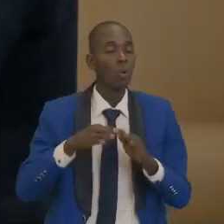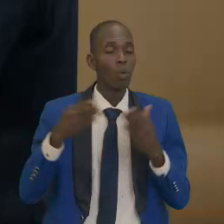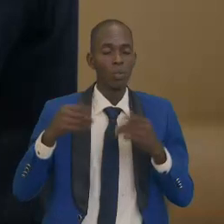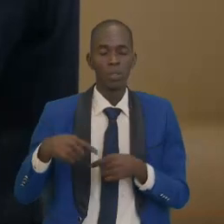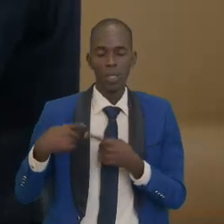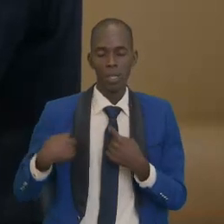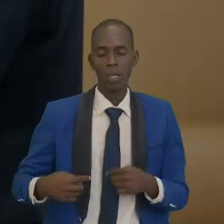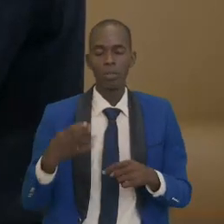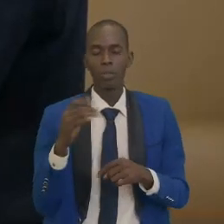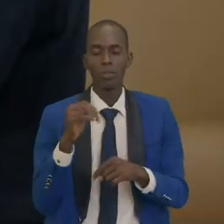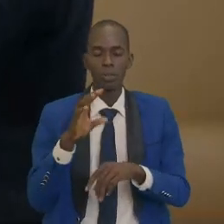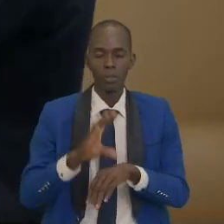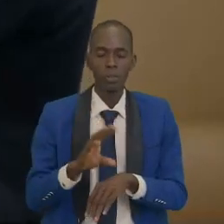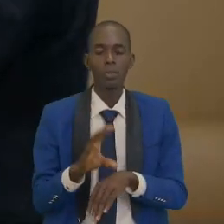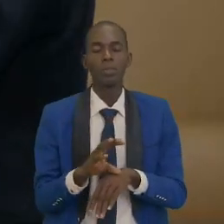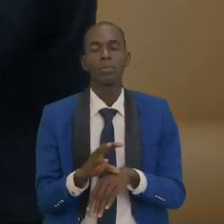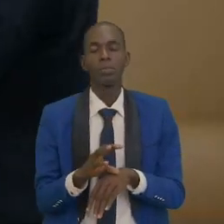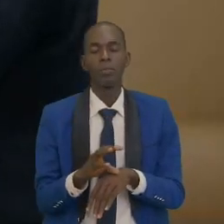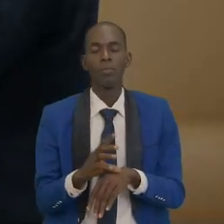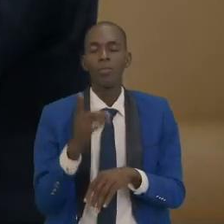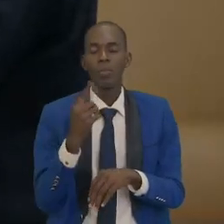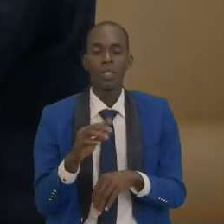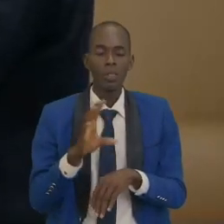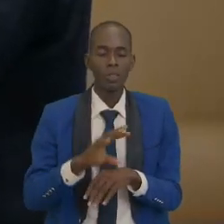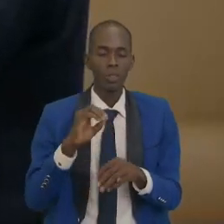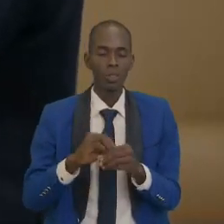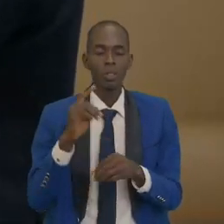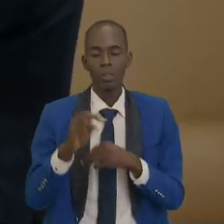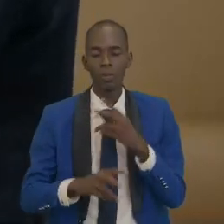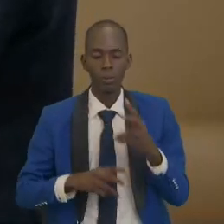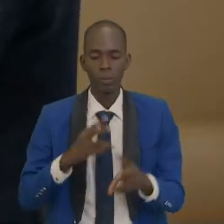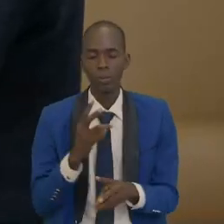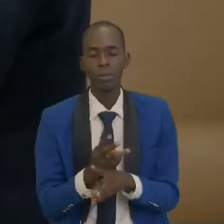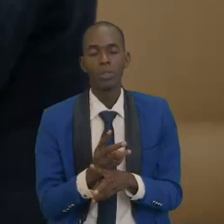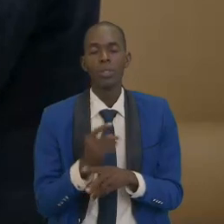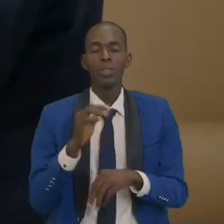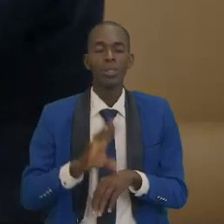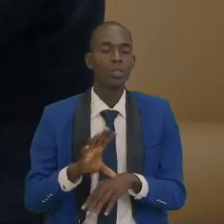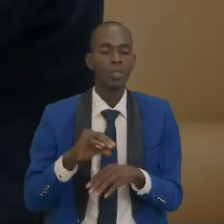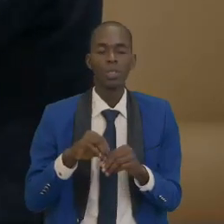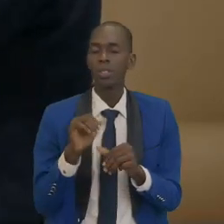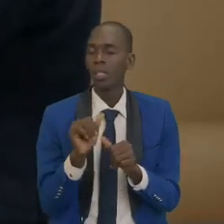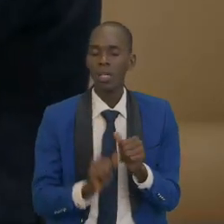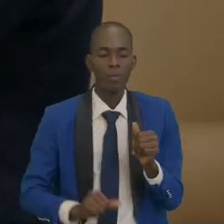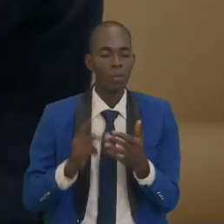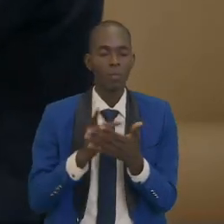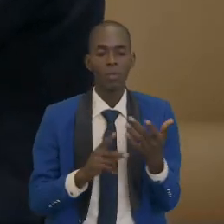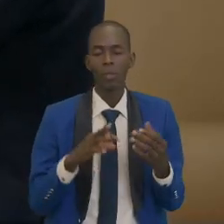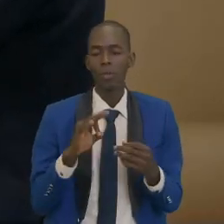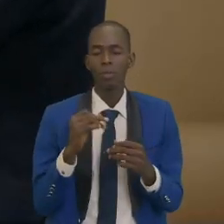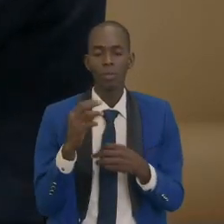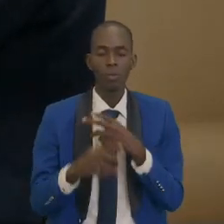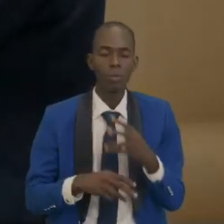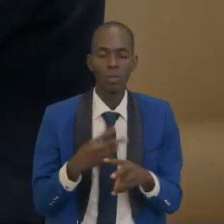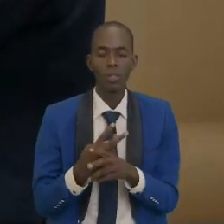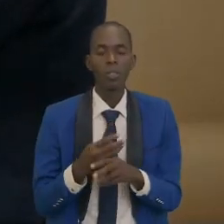church the church in the world the church in every continent the church